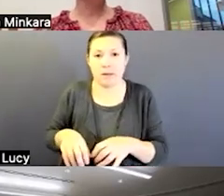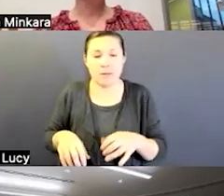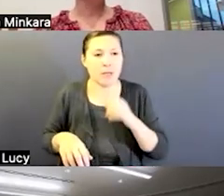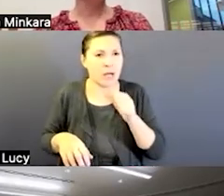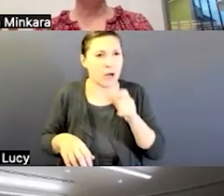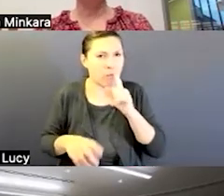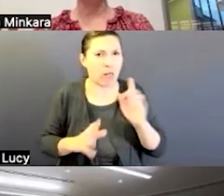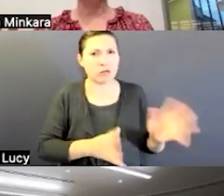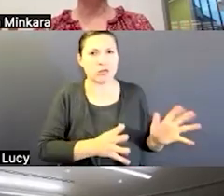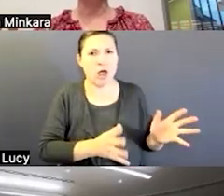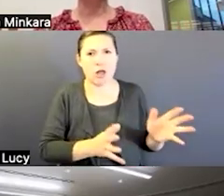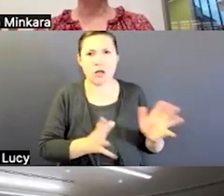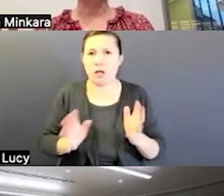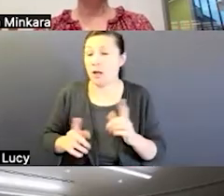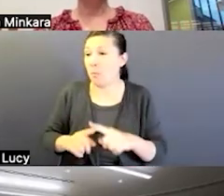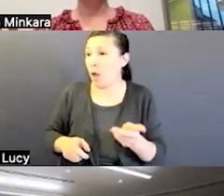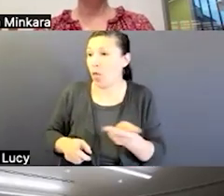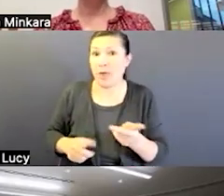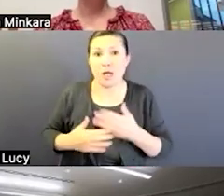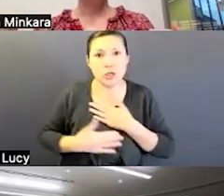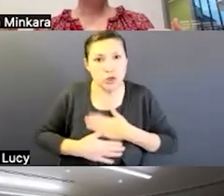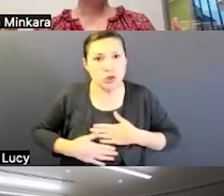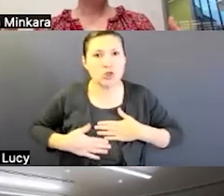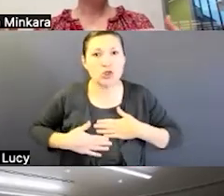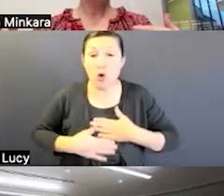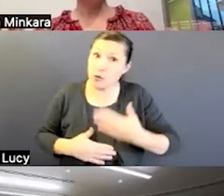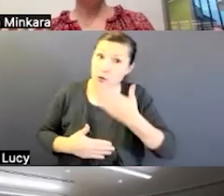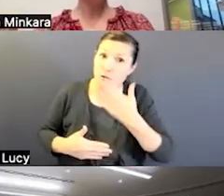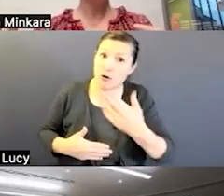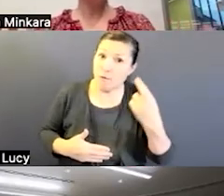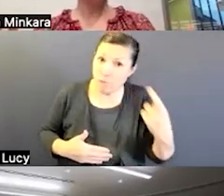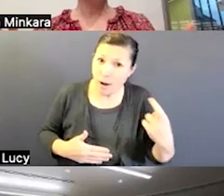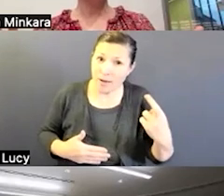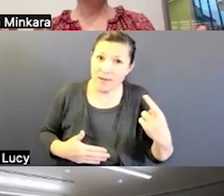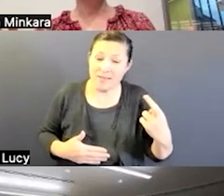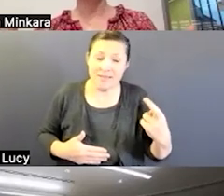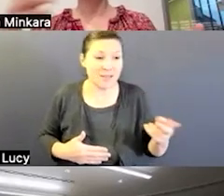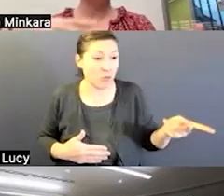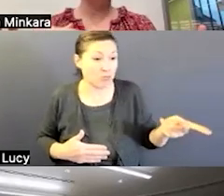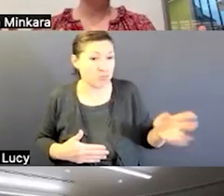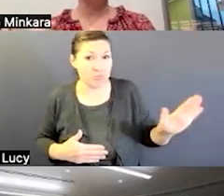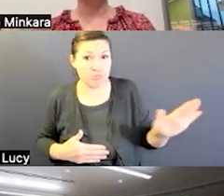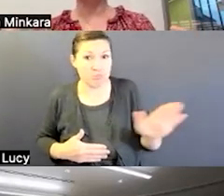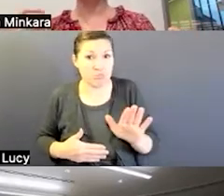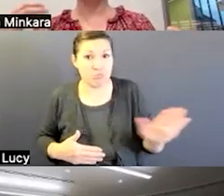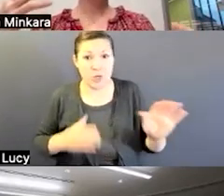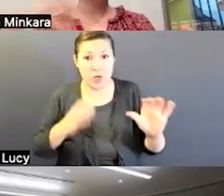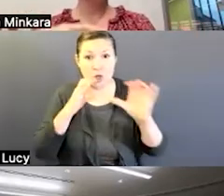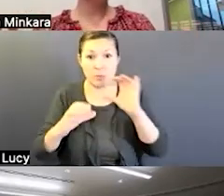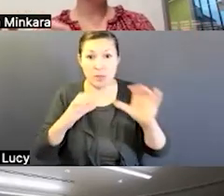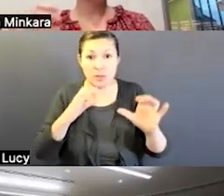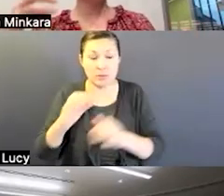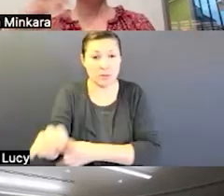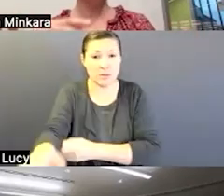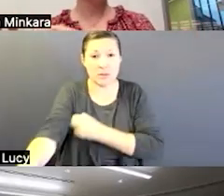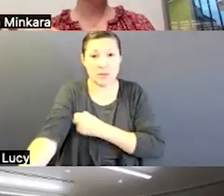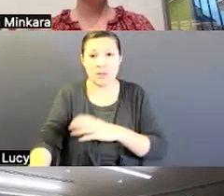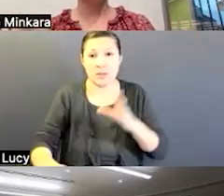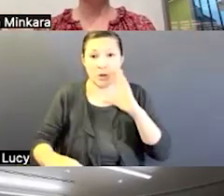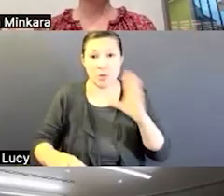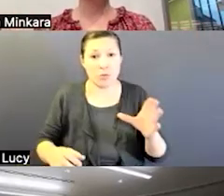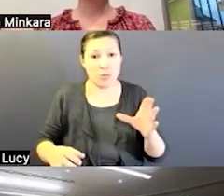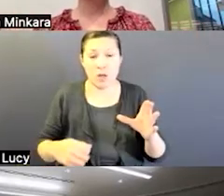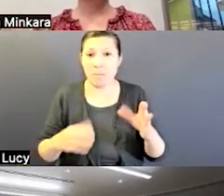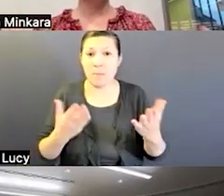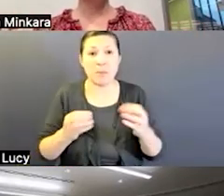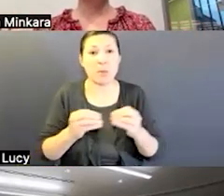they're having a great time. They have a great friendship. And their communication style might be info dumping of really into this one character